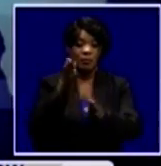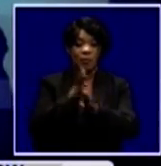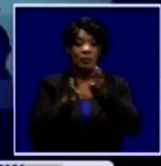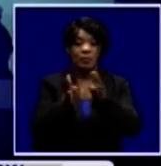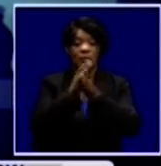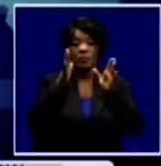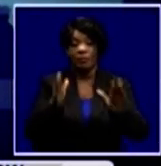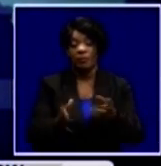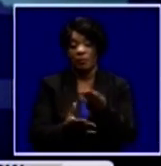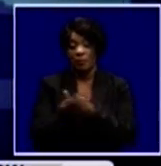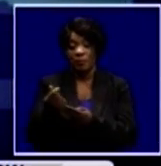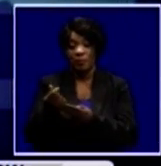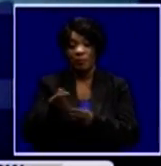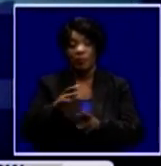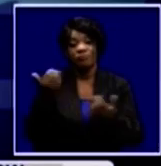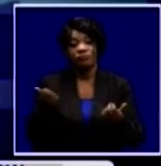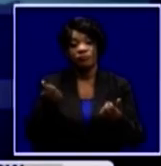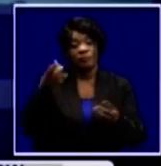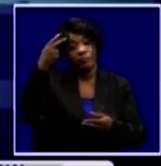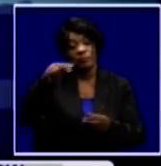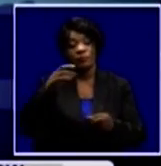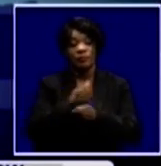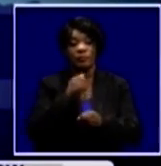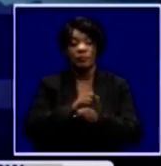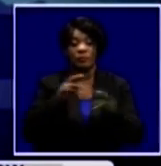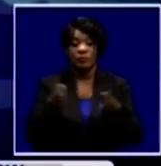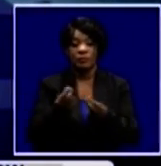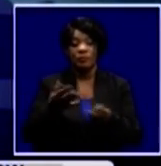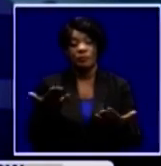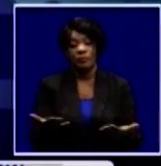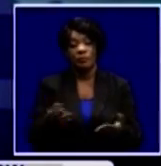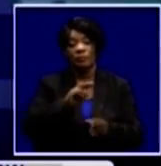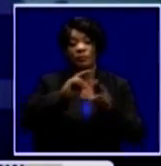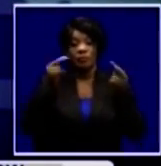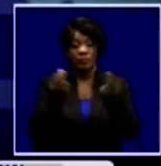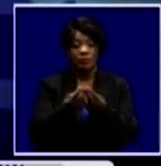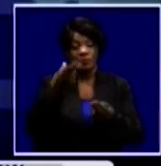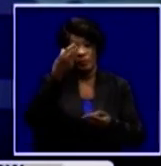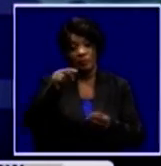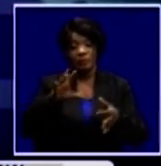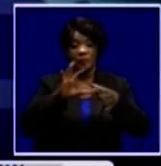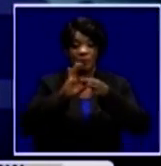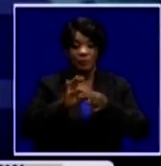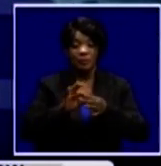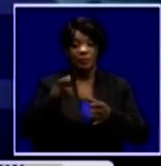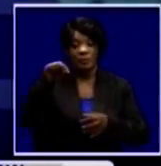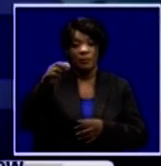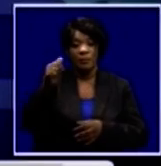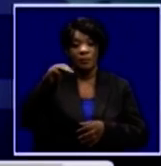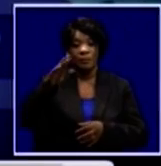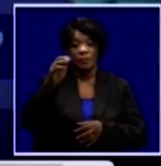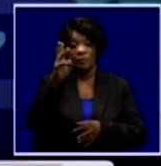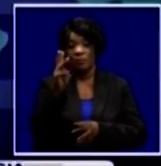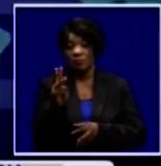subcontractors. Both the Mine Workers Union of Zambia, MUZ, and the National Union of Miners and Allied Workers, NUMAO,